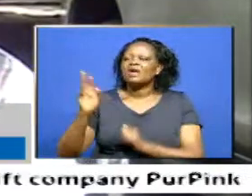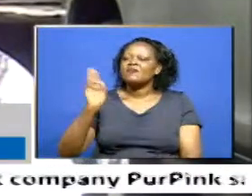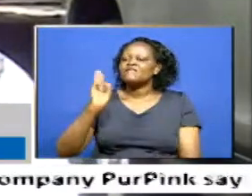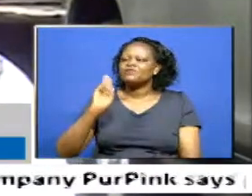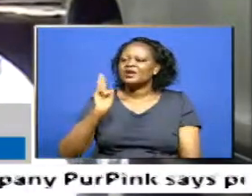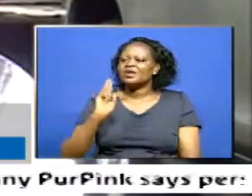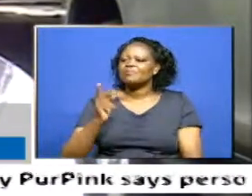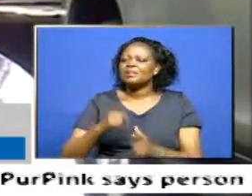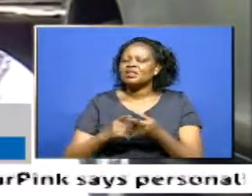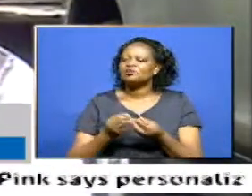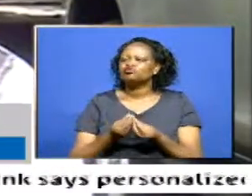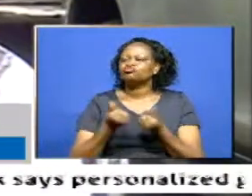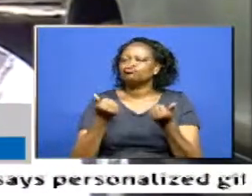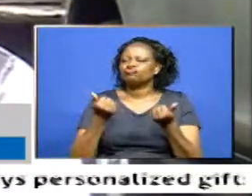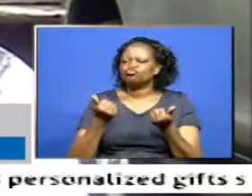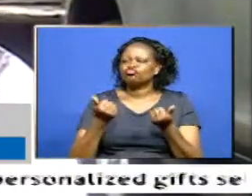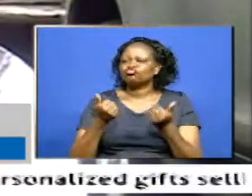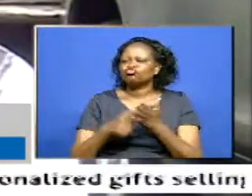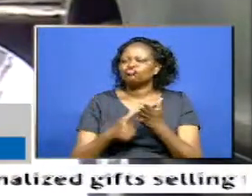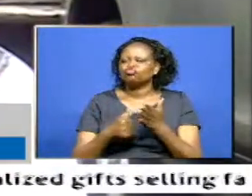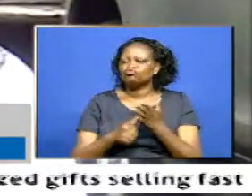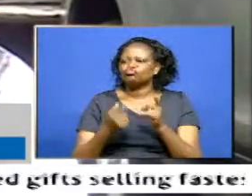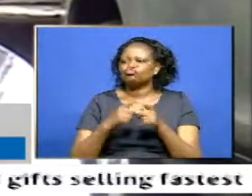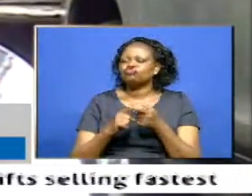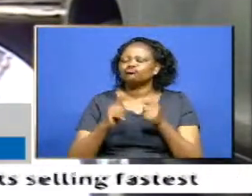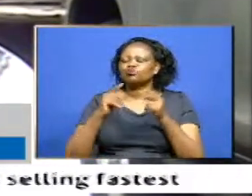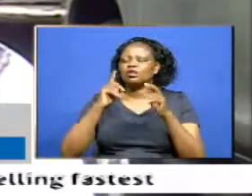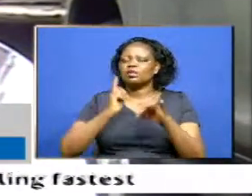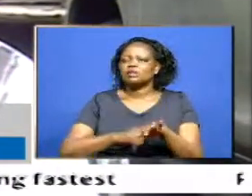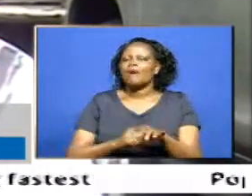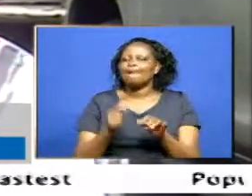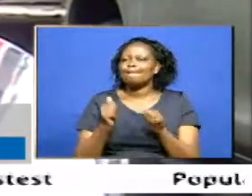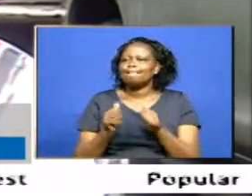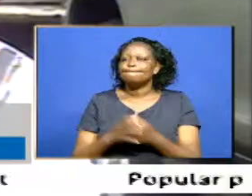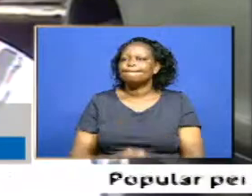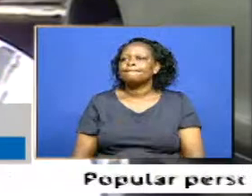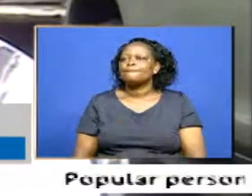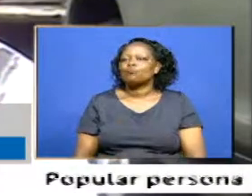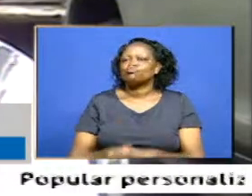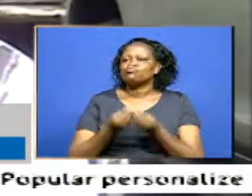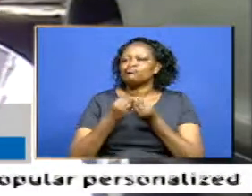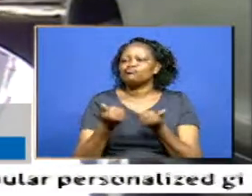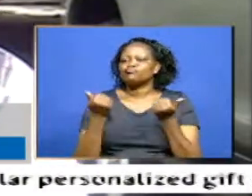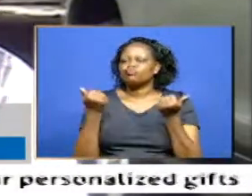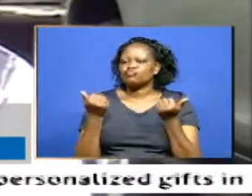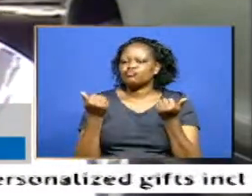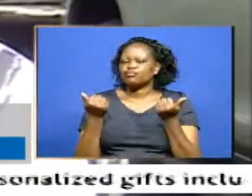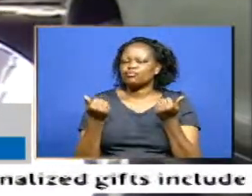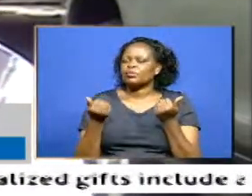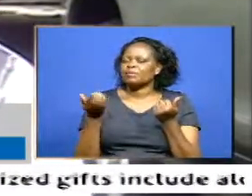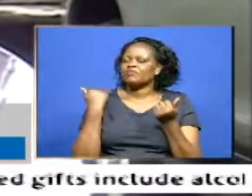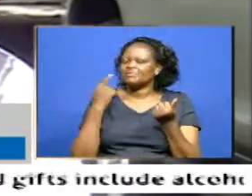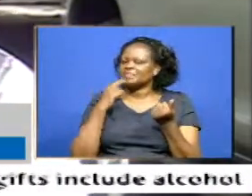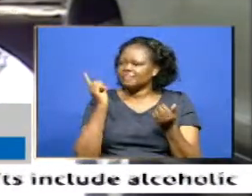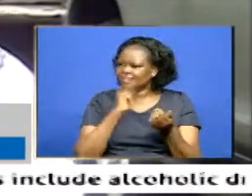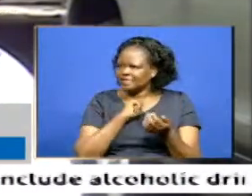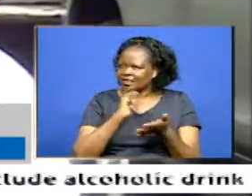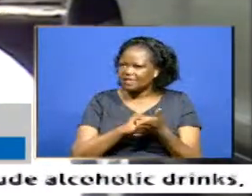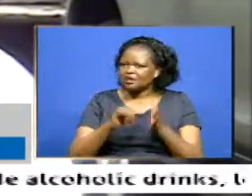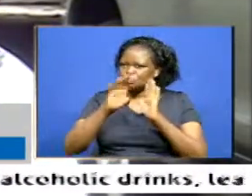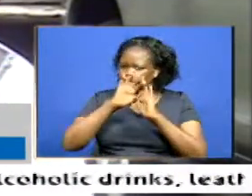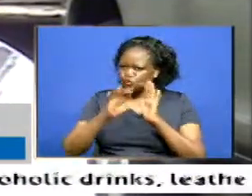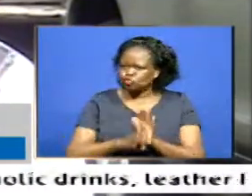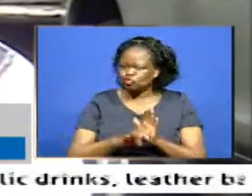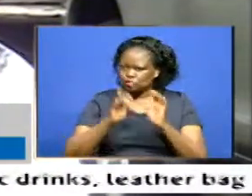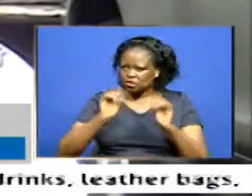let us address the core issues. The other core issues can still be addressed with time and legislatively. As I said, our constitution is a